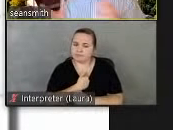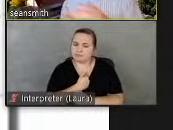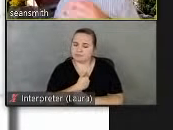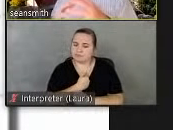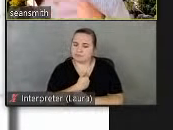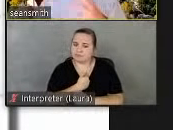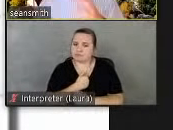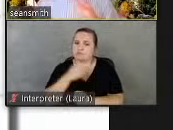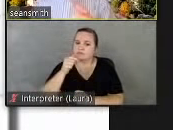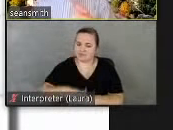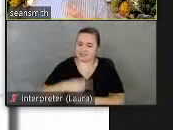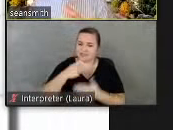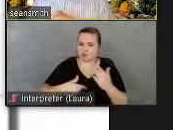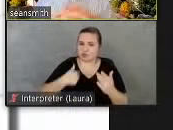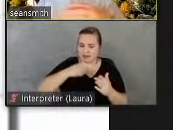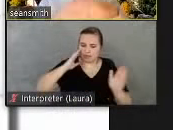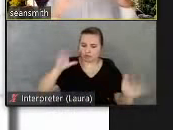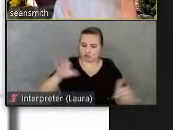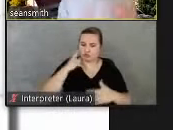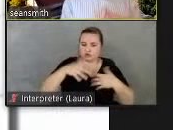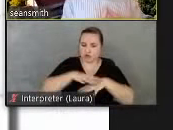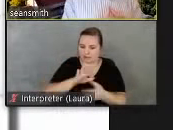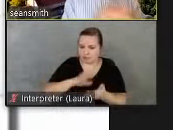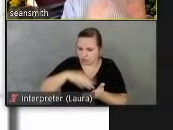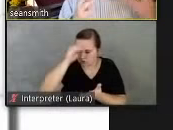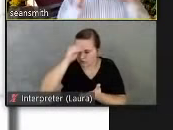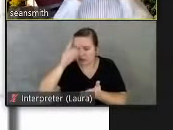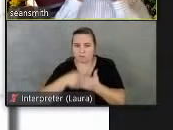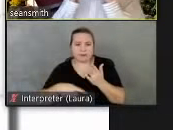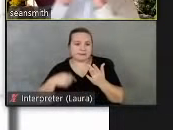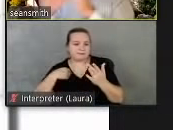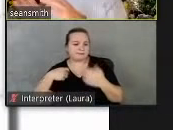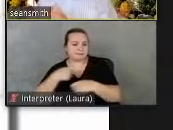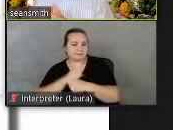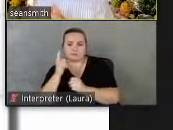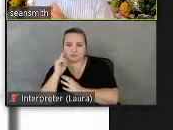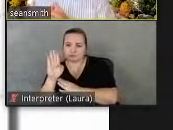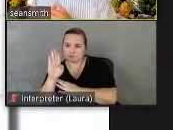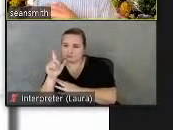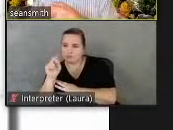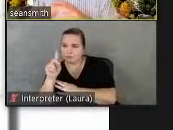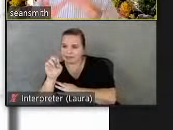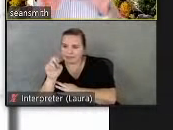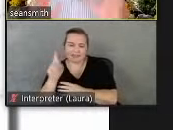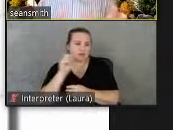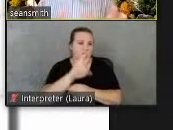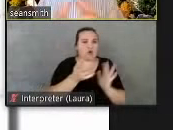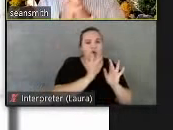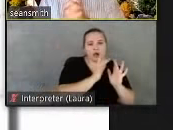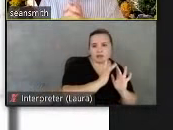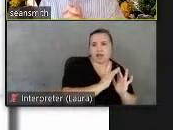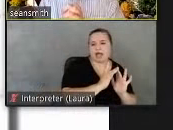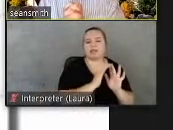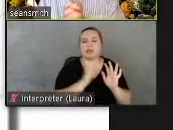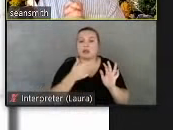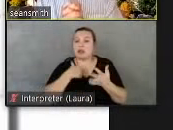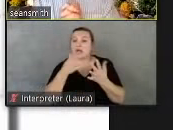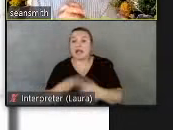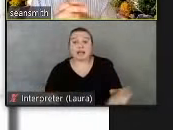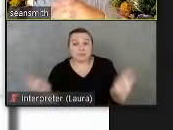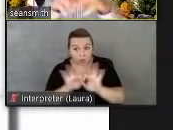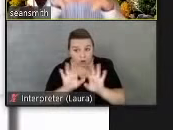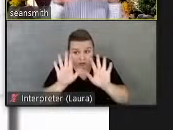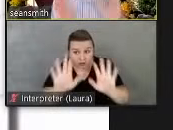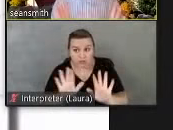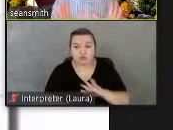and this is how I'm going to create what I'm going to do for hybrid, or this is what I'm going to create for blended, or I'm going to do this over here online. It's important, I urge you, to